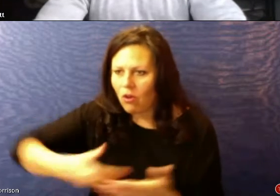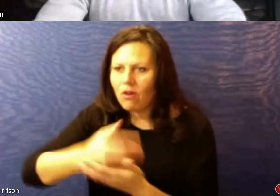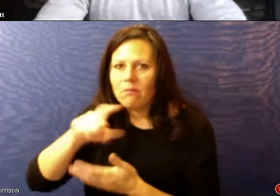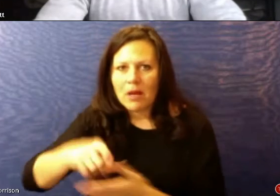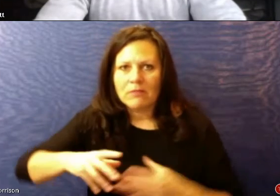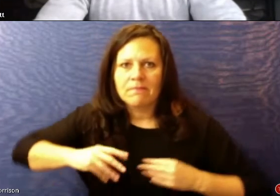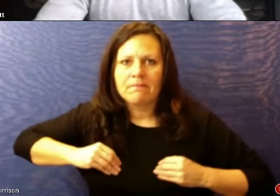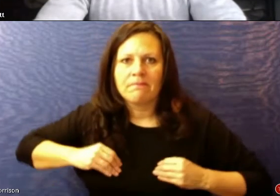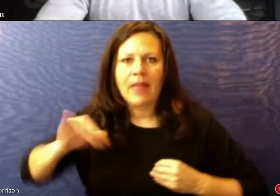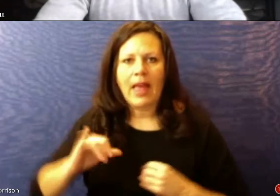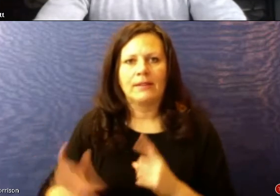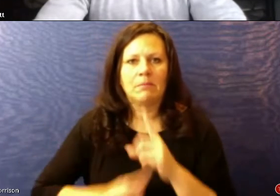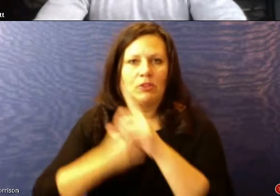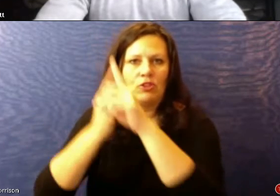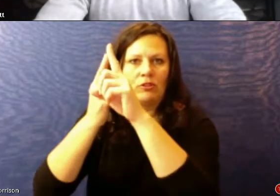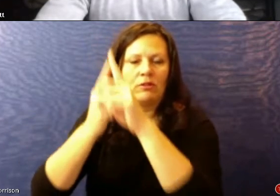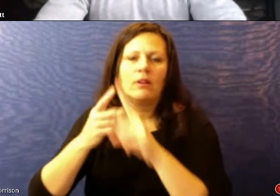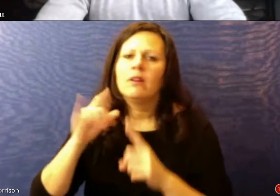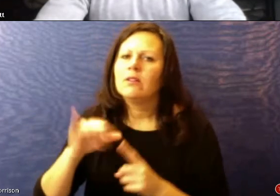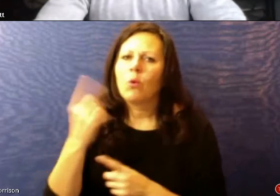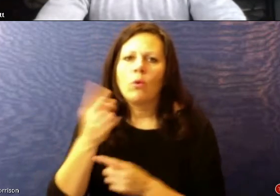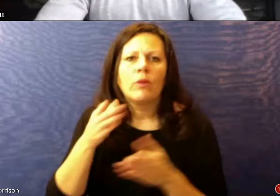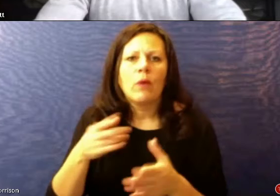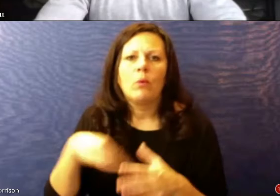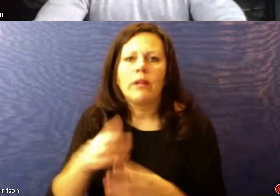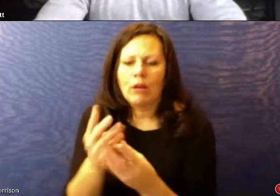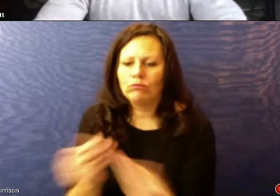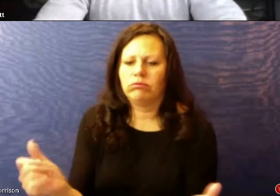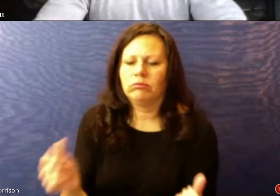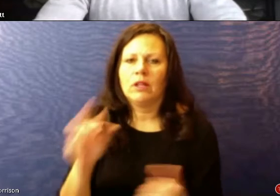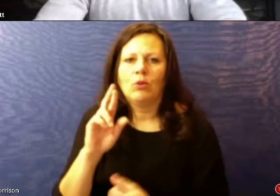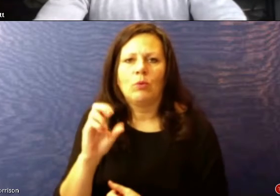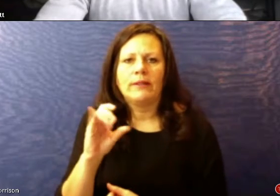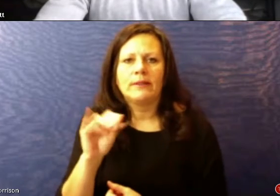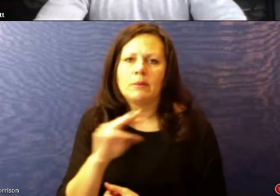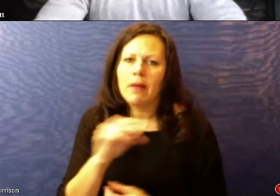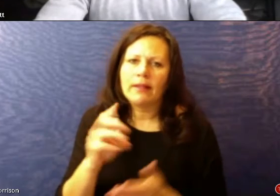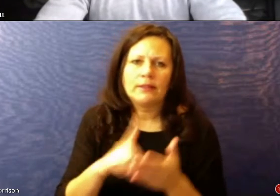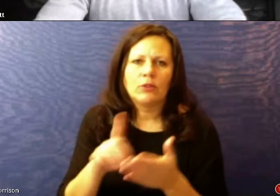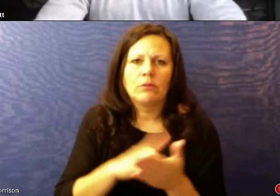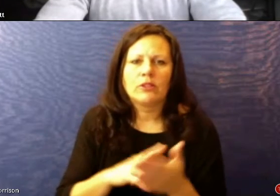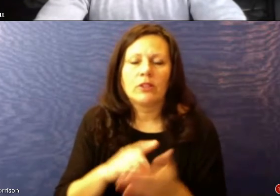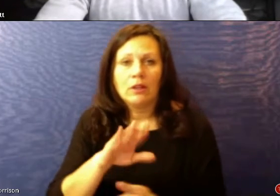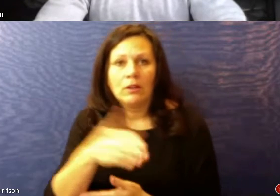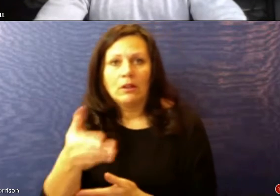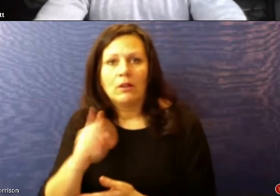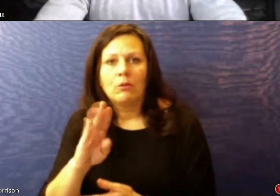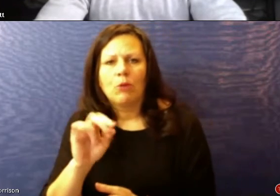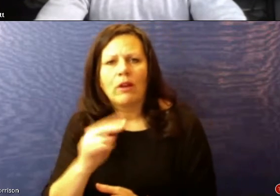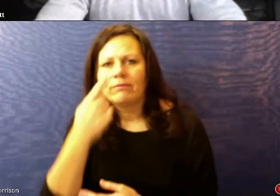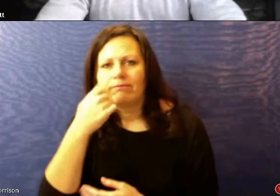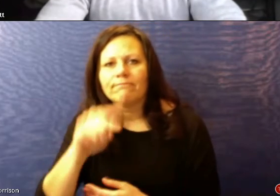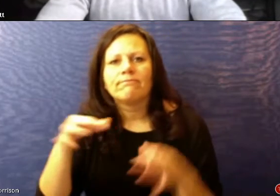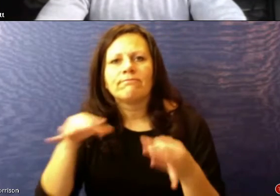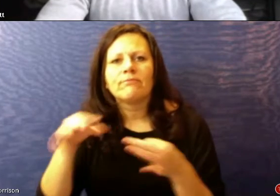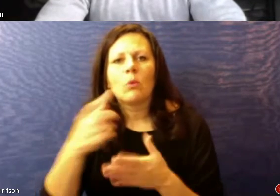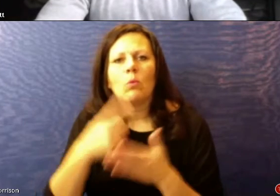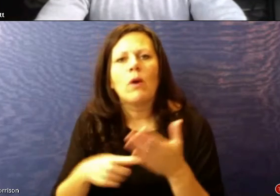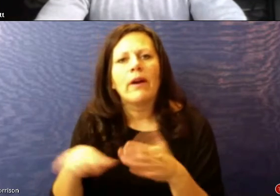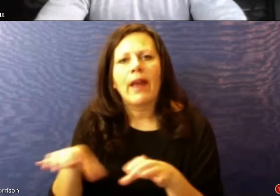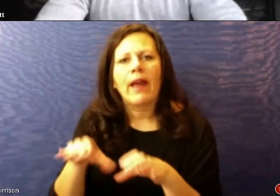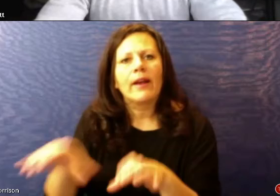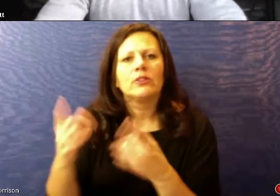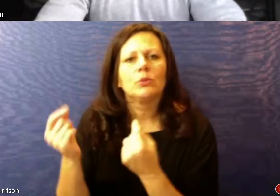that's the only way we're going to be able to eradicate racism and discrimination. So, Brian, can you tell me what actions the NHL is taking